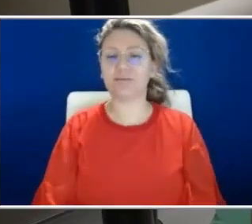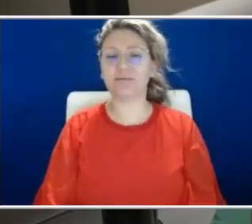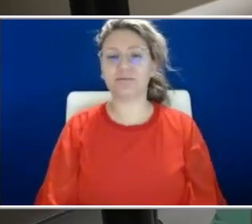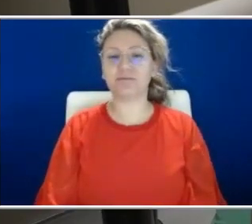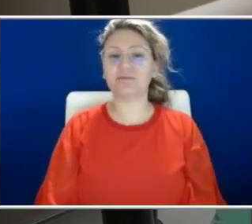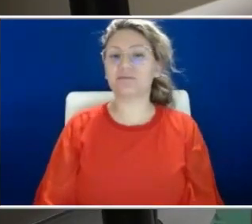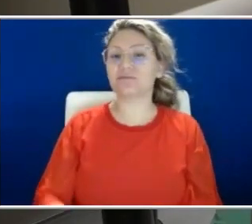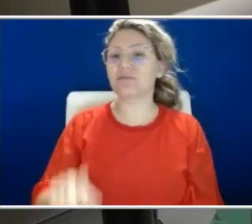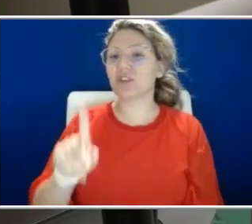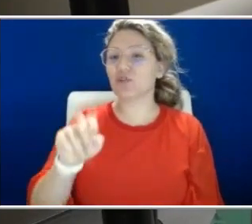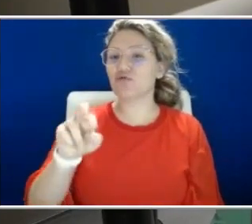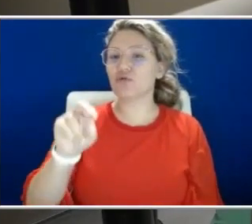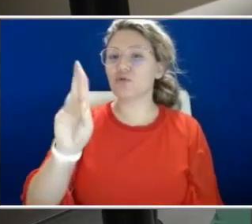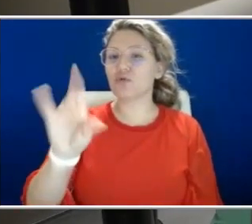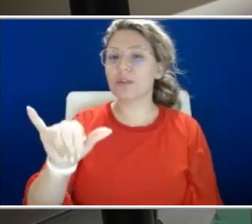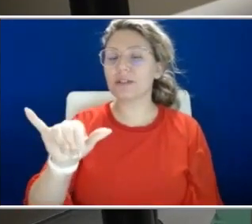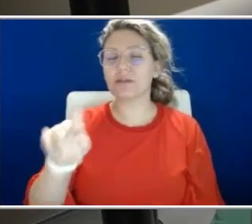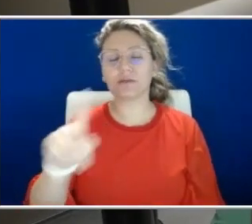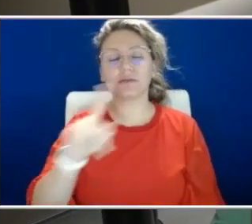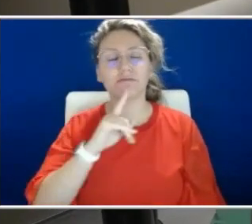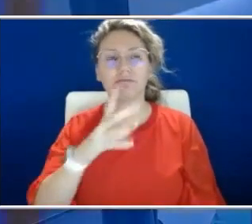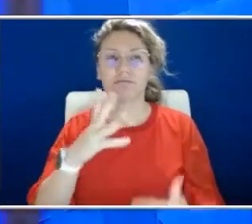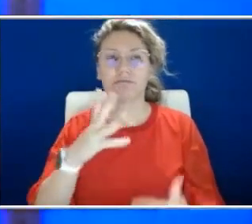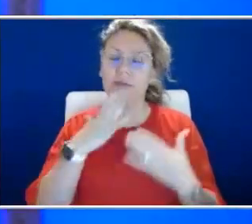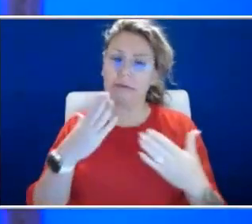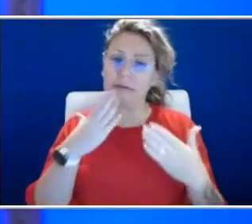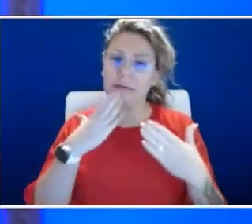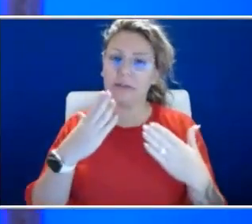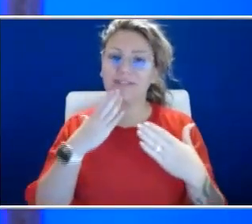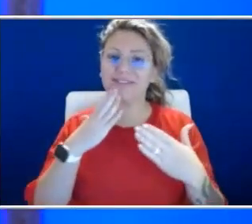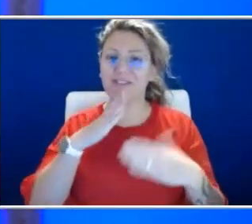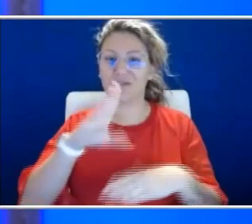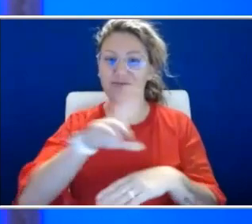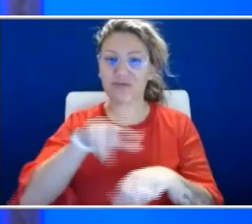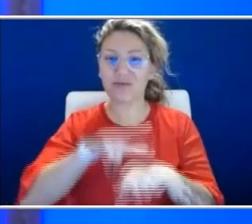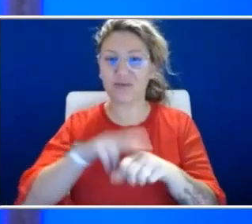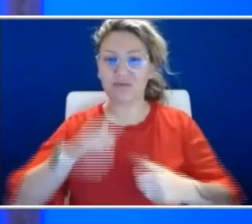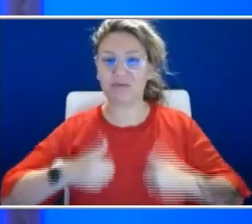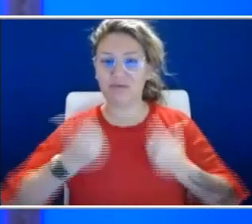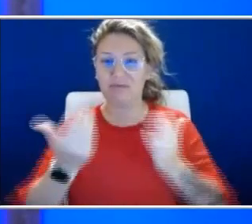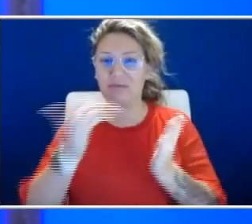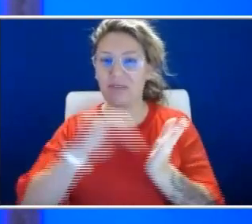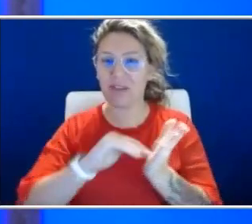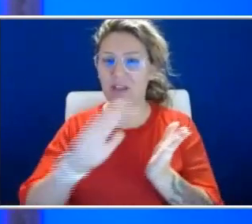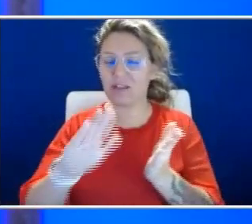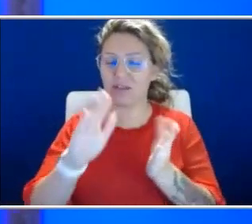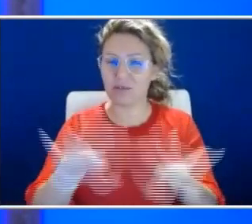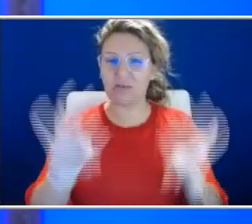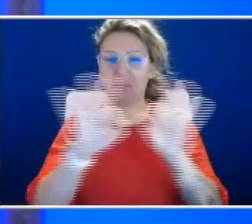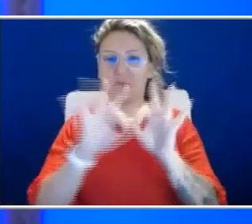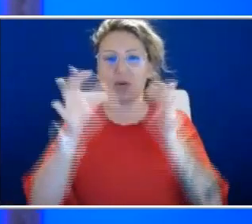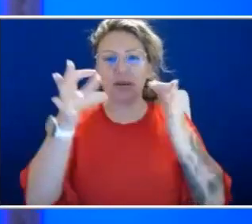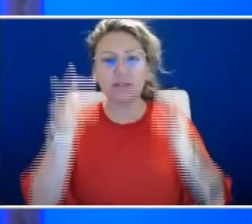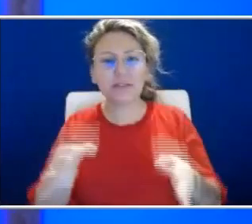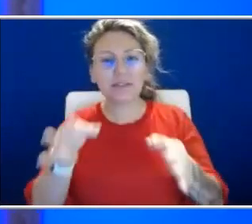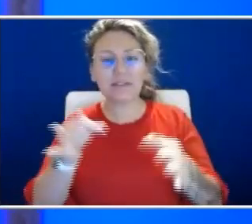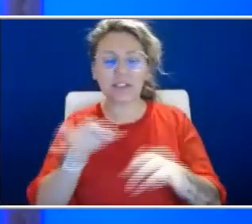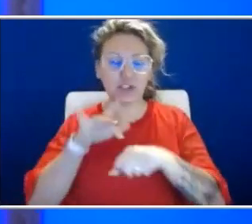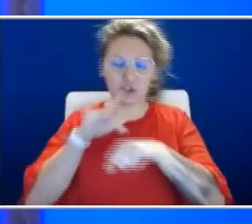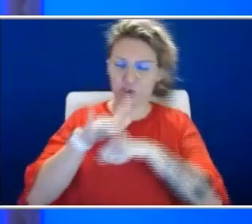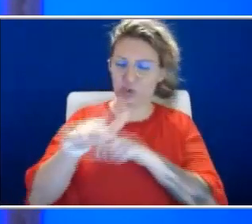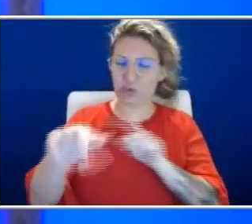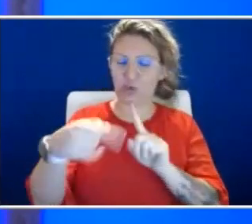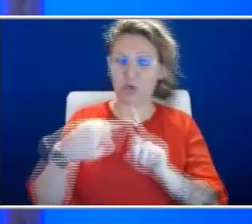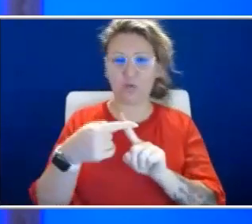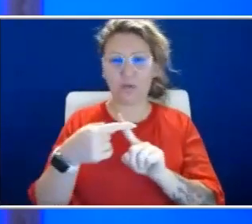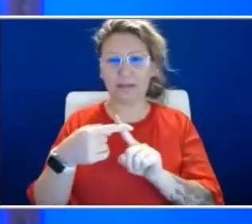Christie Ellis is beyond grateful to be living a normal life again. She shares the important decision she made very early on when doctors recommended a mastectomy